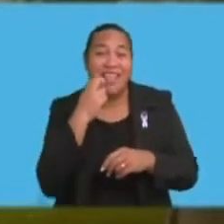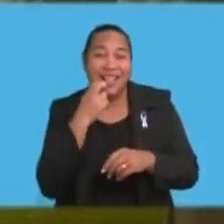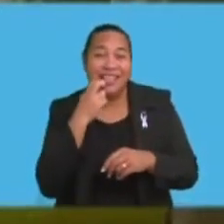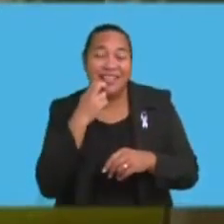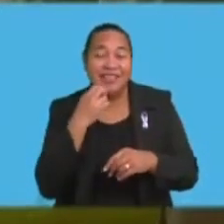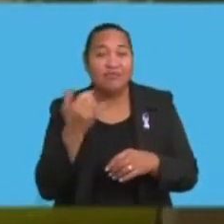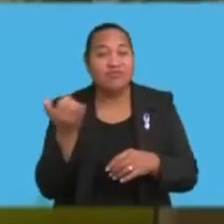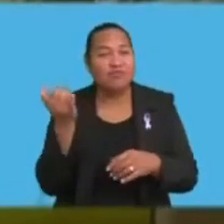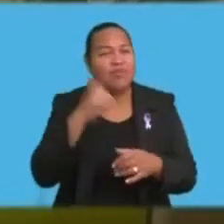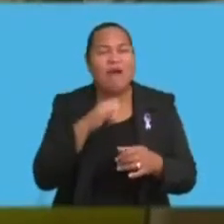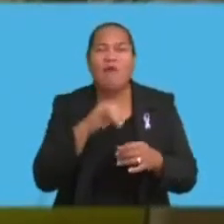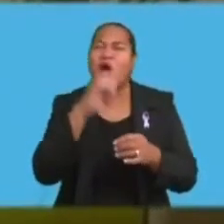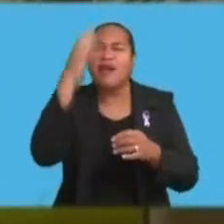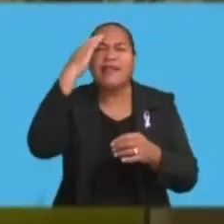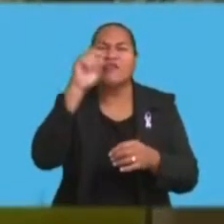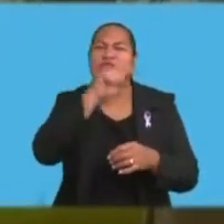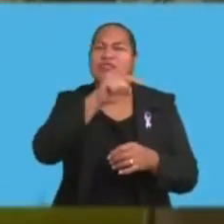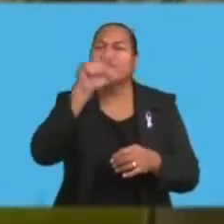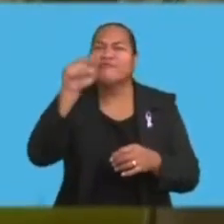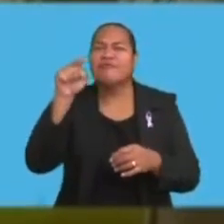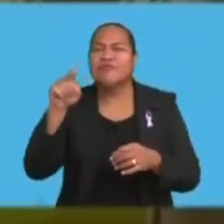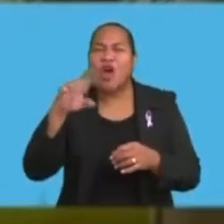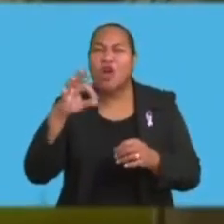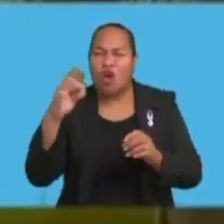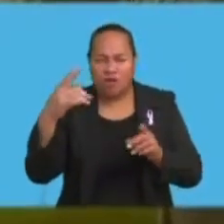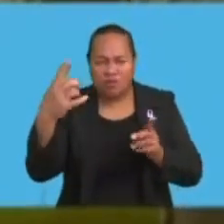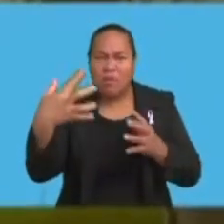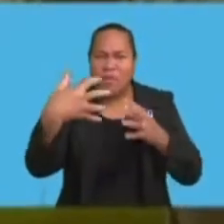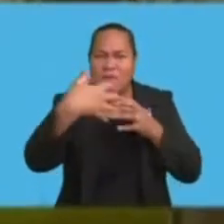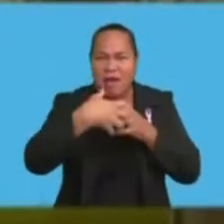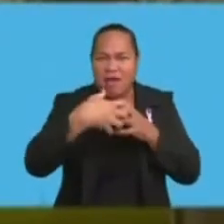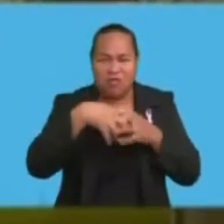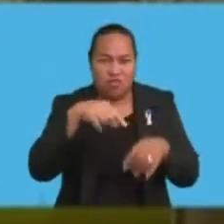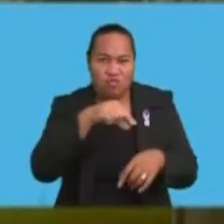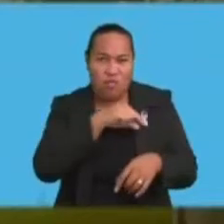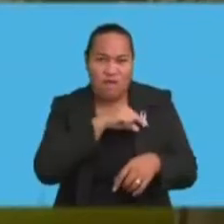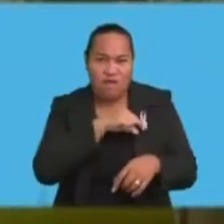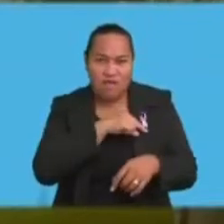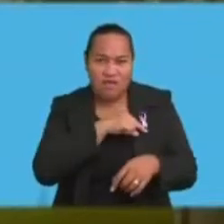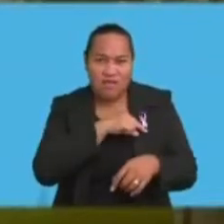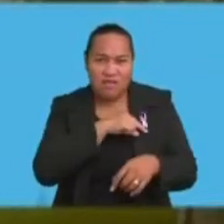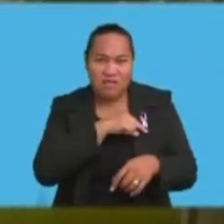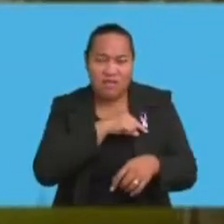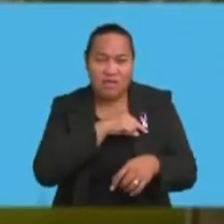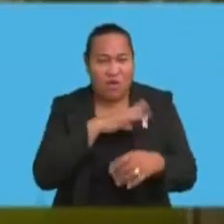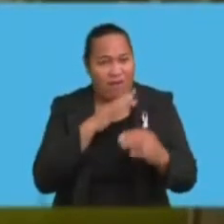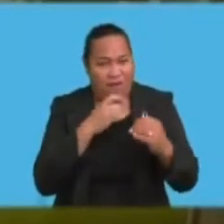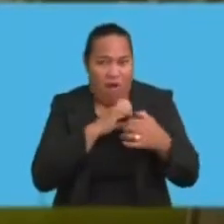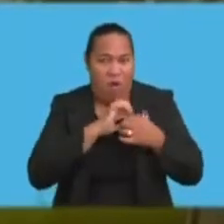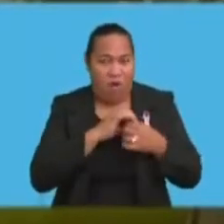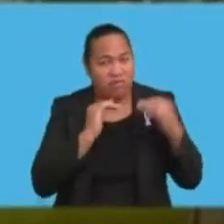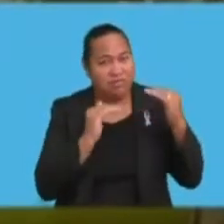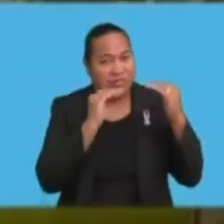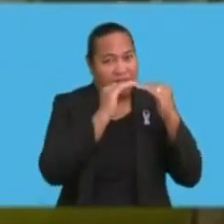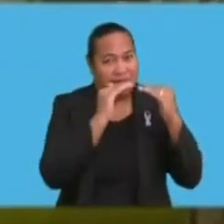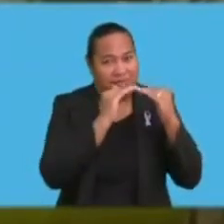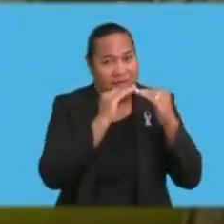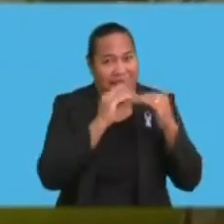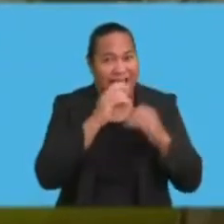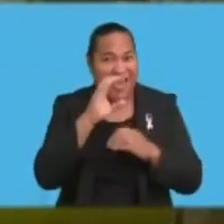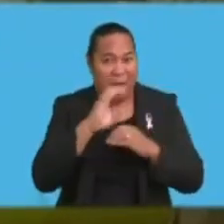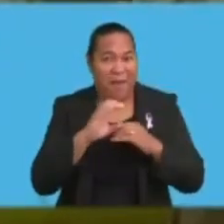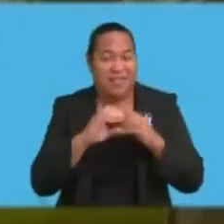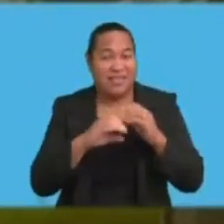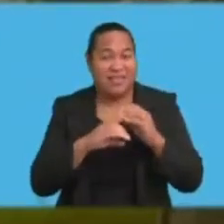they come from countries that do not necessarily meet all the qualifications or do not have the accreditation capacity,